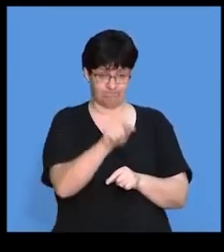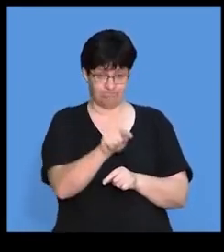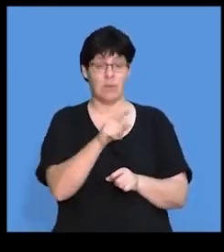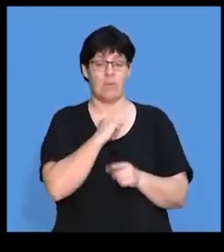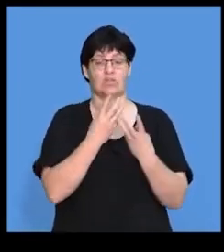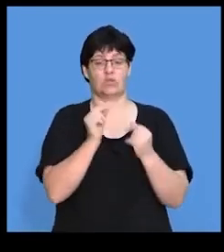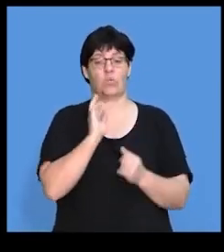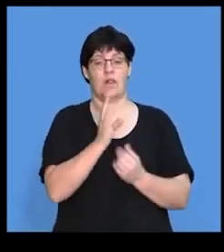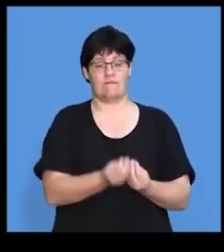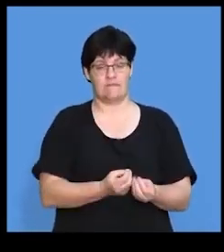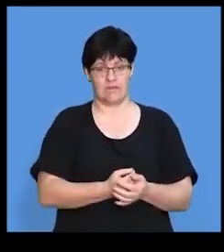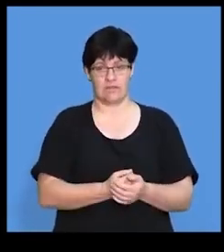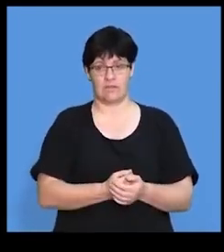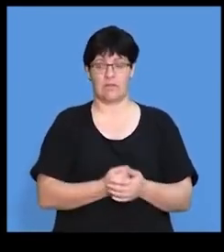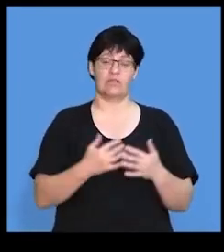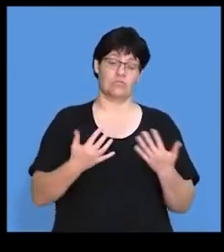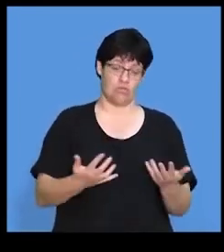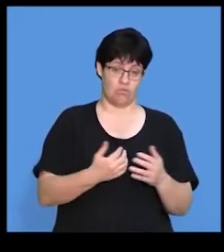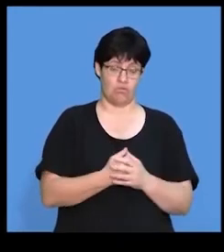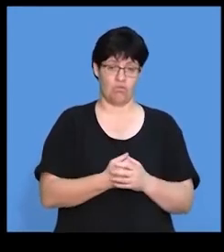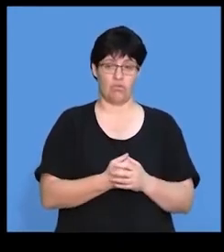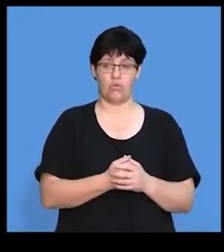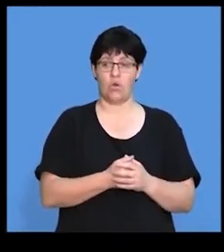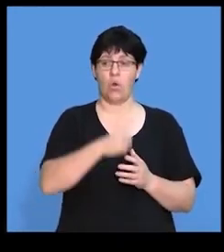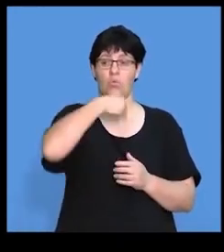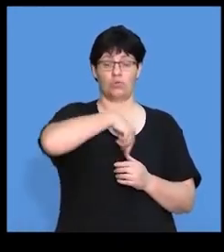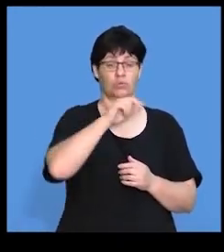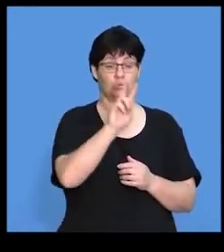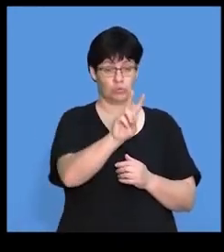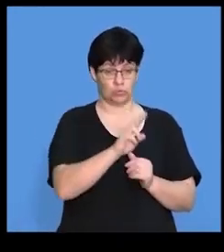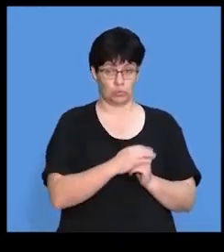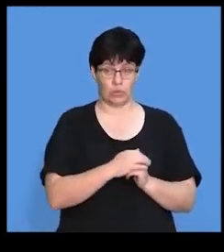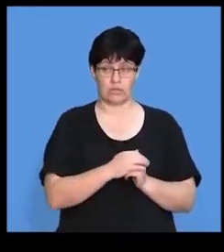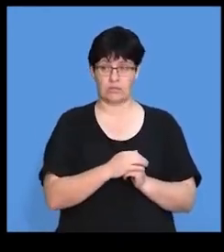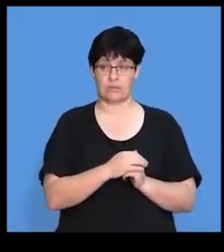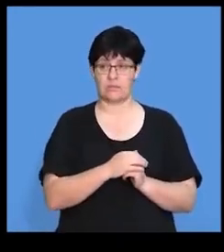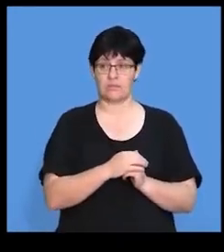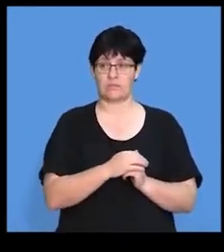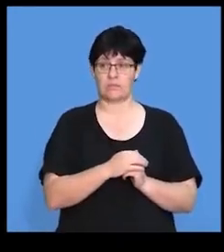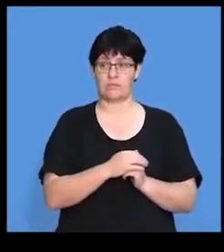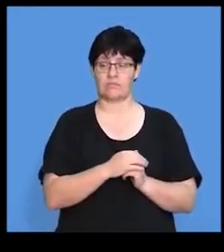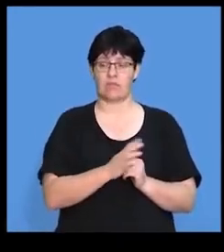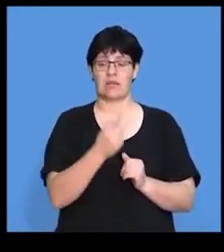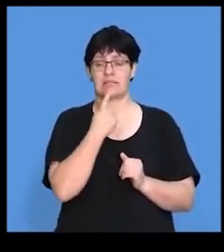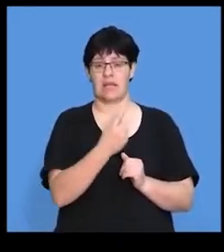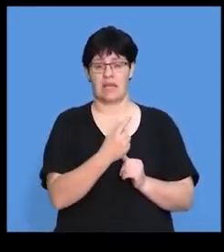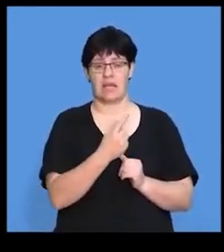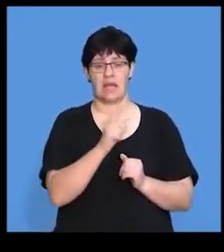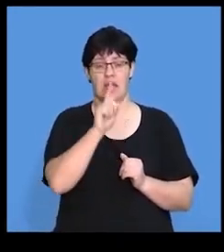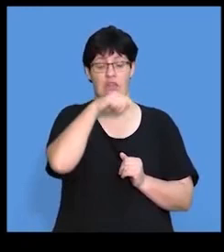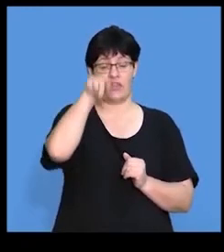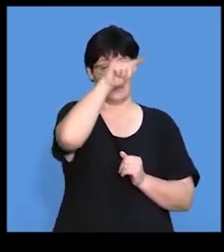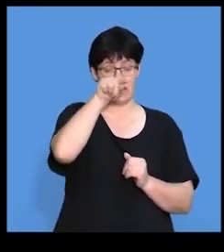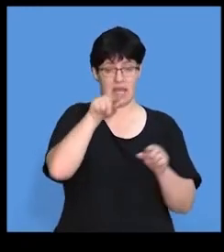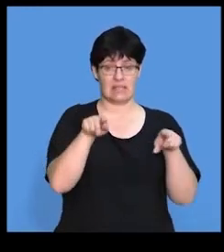quadrants that I'm going to have my solutions. So in quadrant 2, I'm going to say